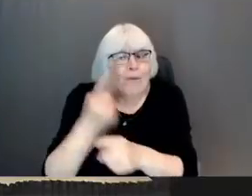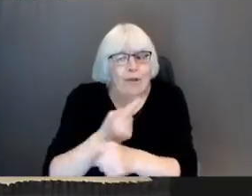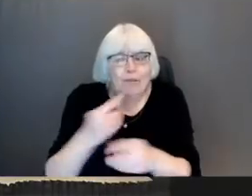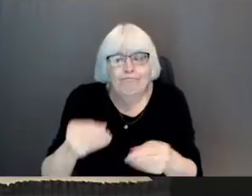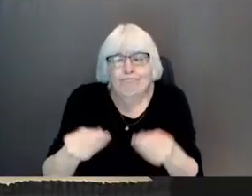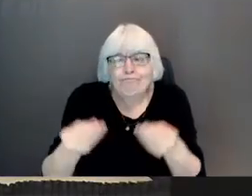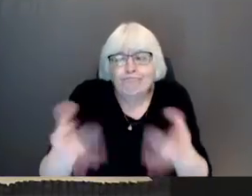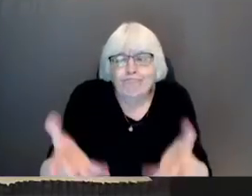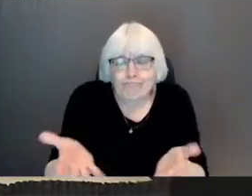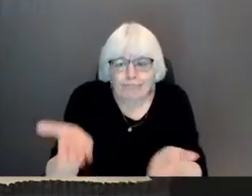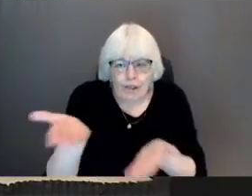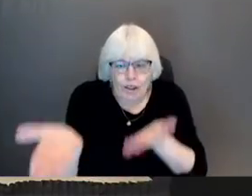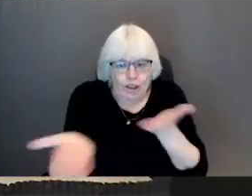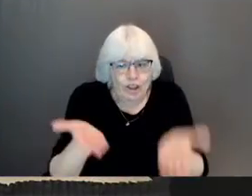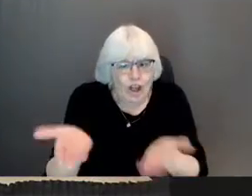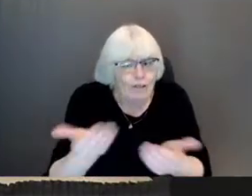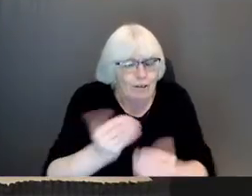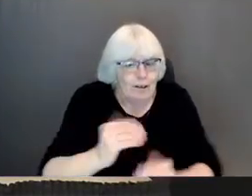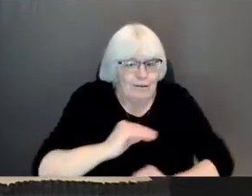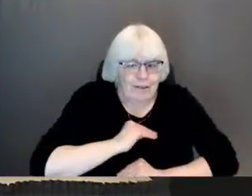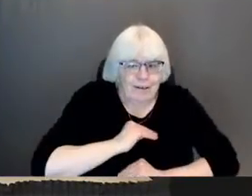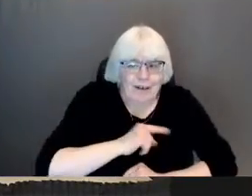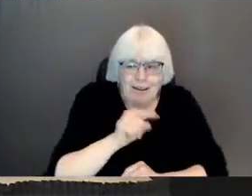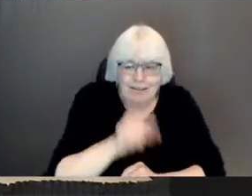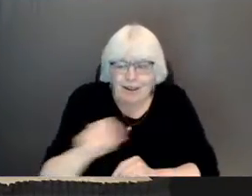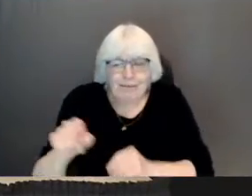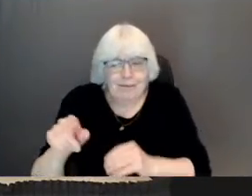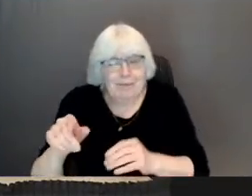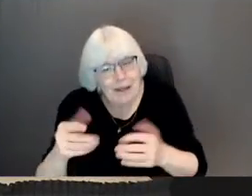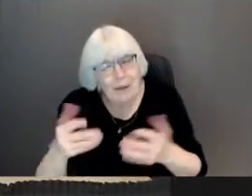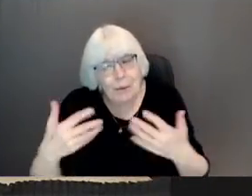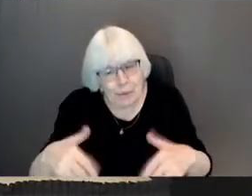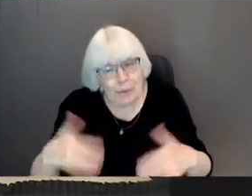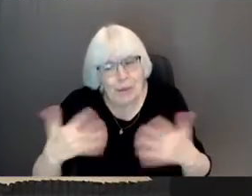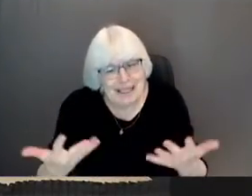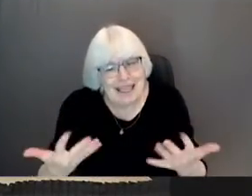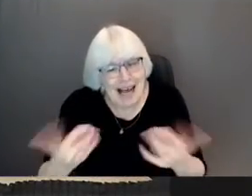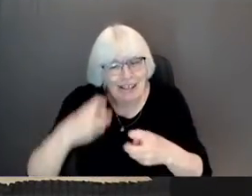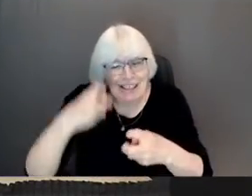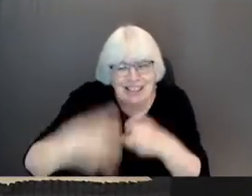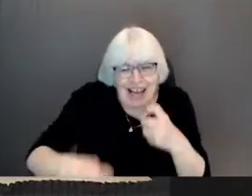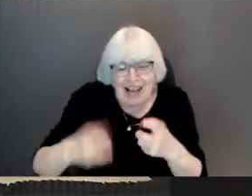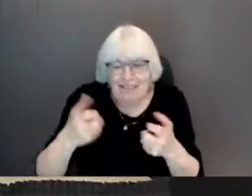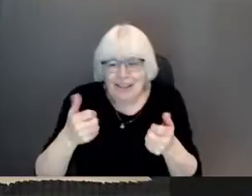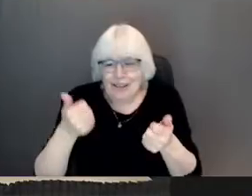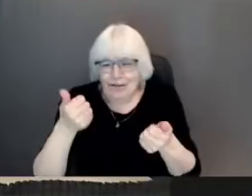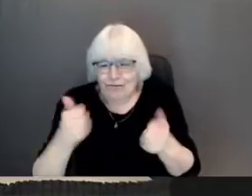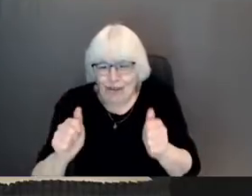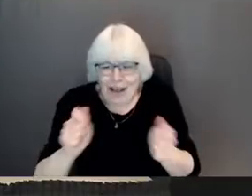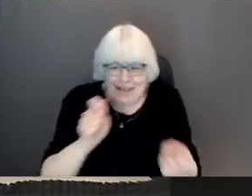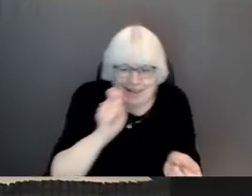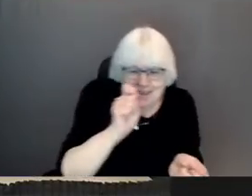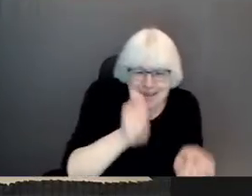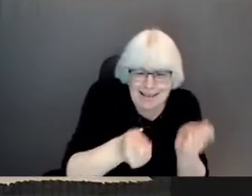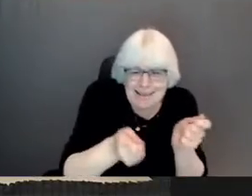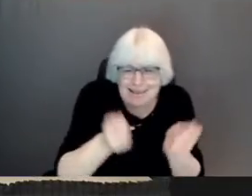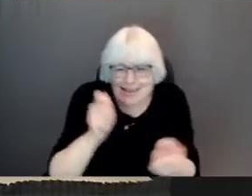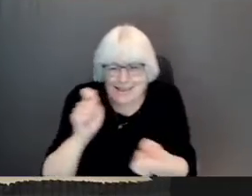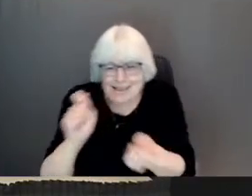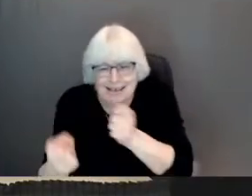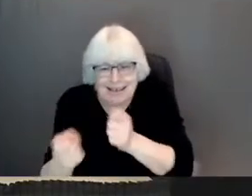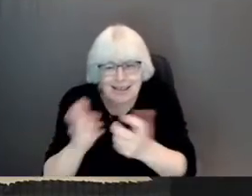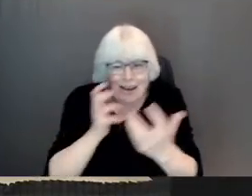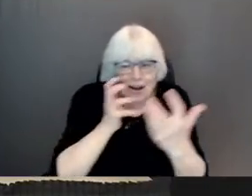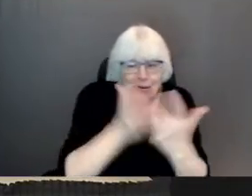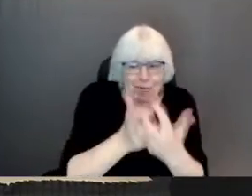can to make sure the individual families and those impacted can be assisted to the best extent that we can help. So with that, I'll